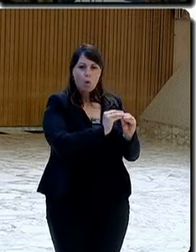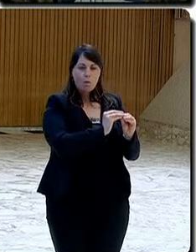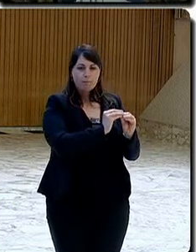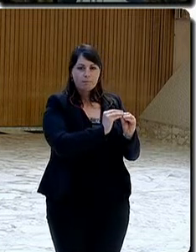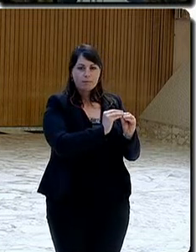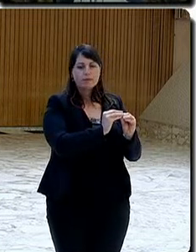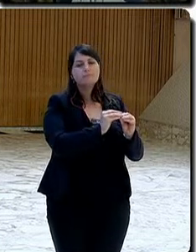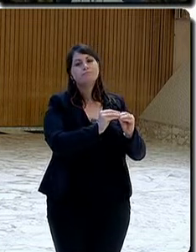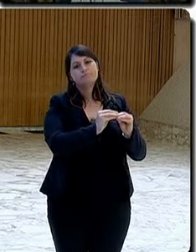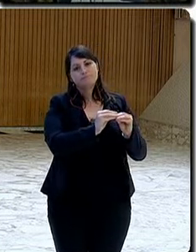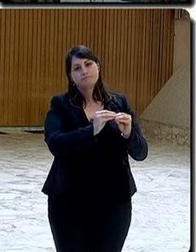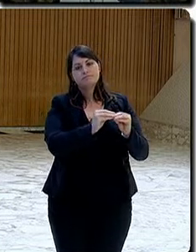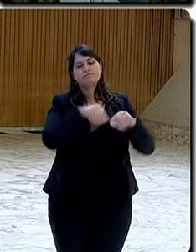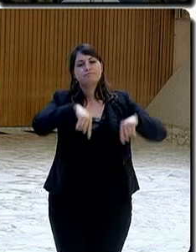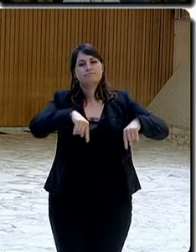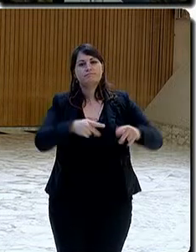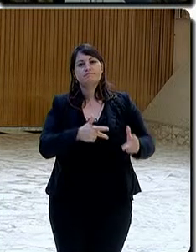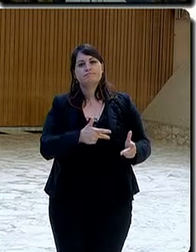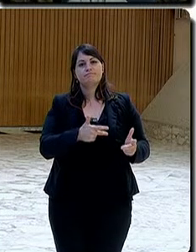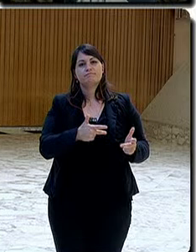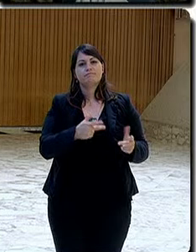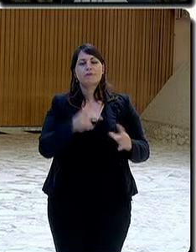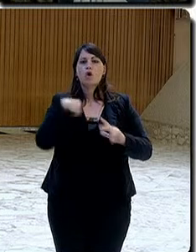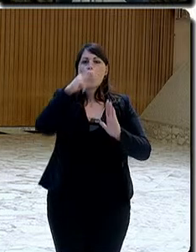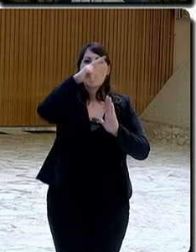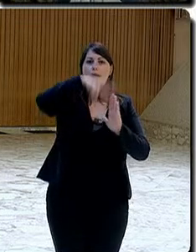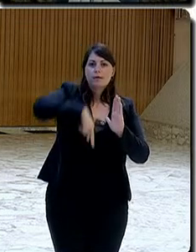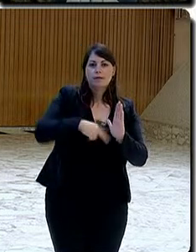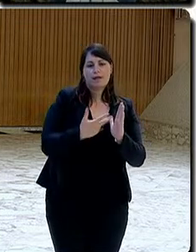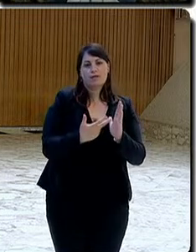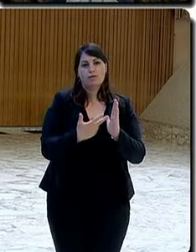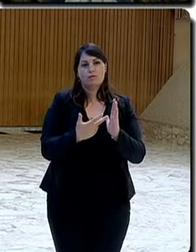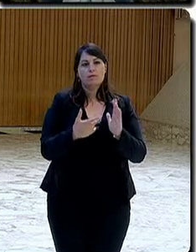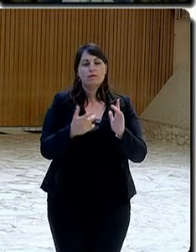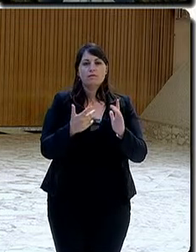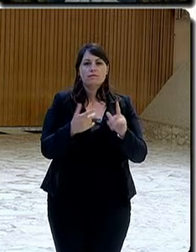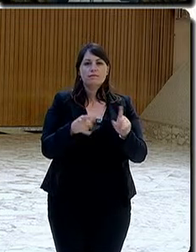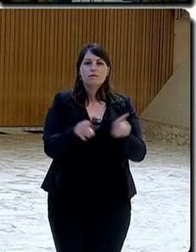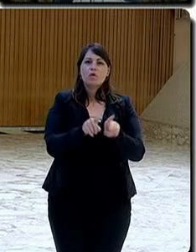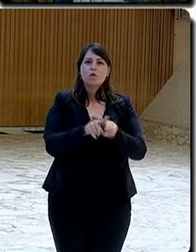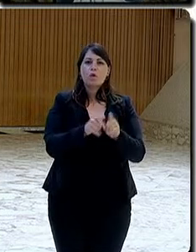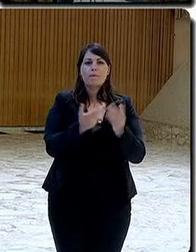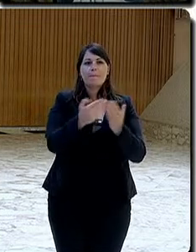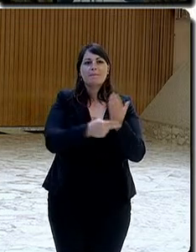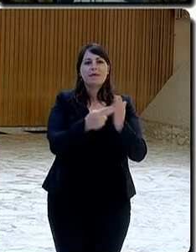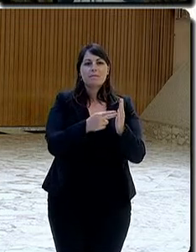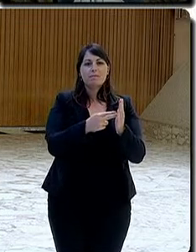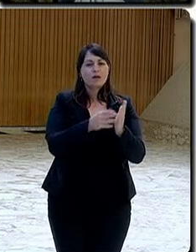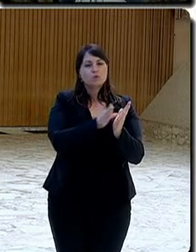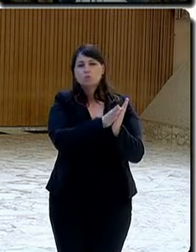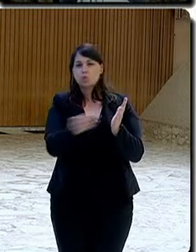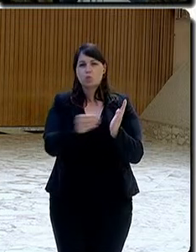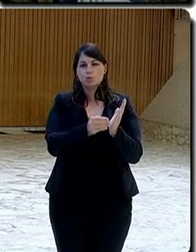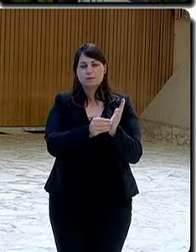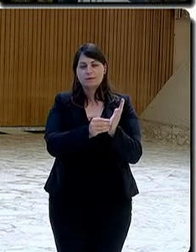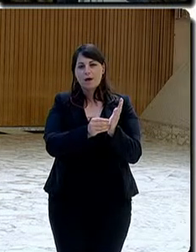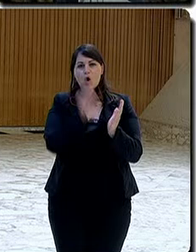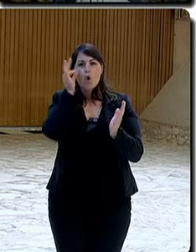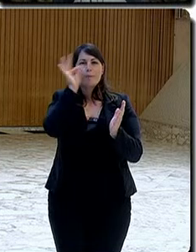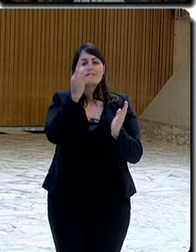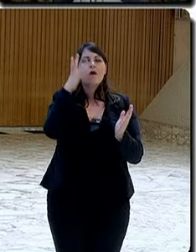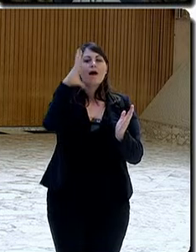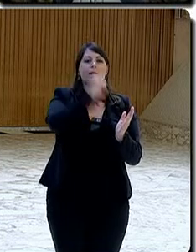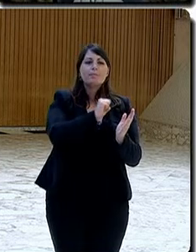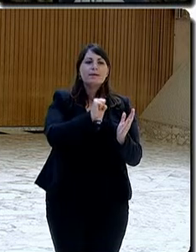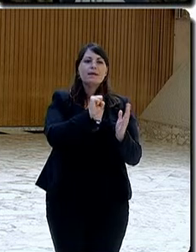Bible. Start to finish, and note how elders were portrayed across centuries in different